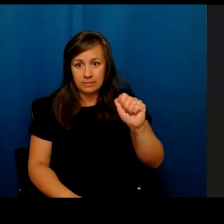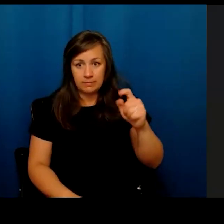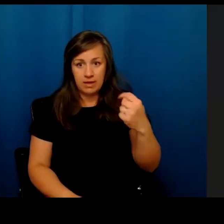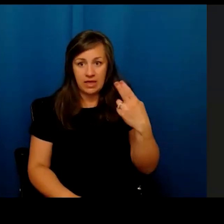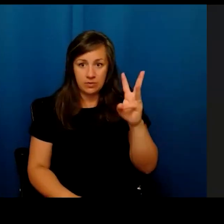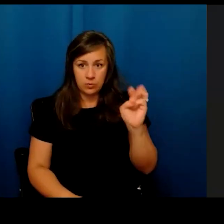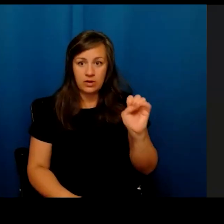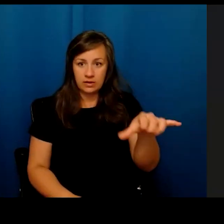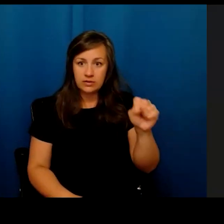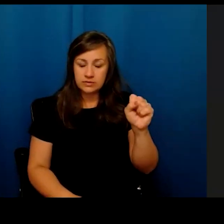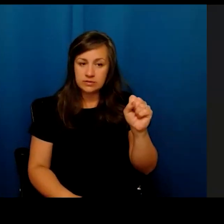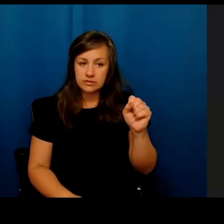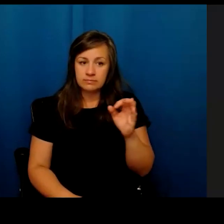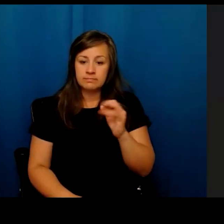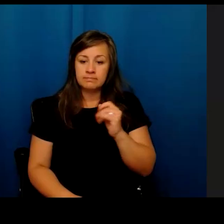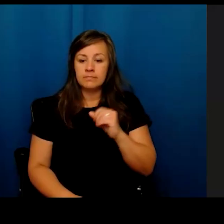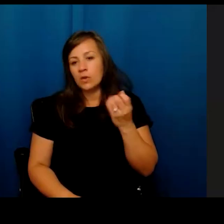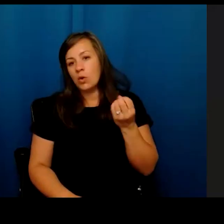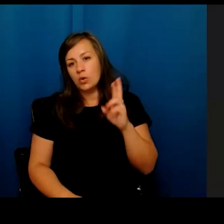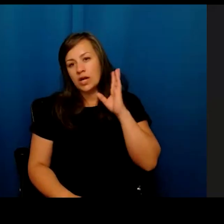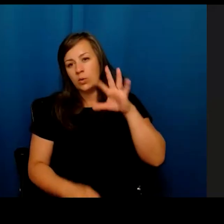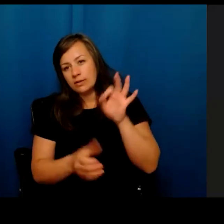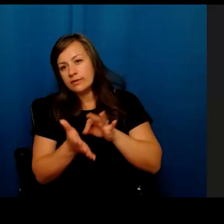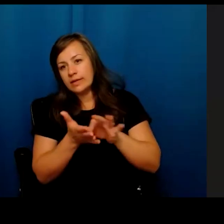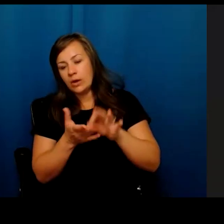it would count toward your general electives.